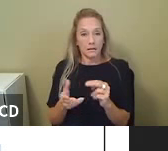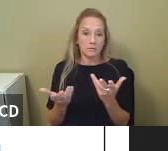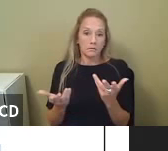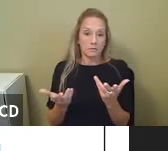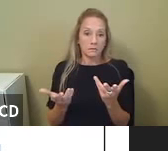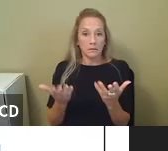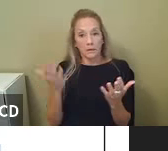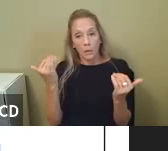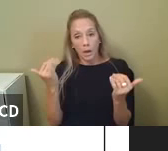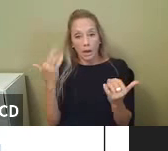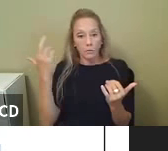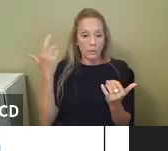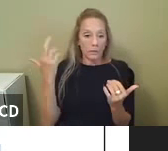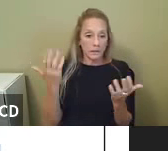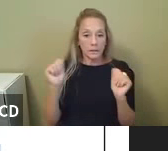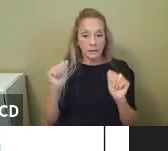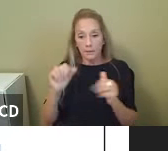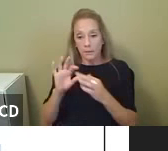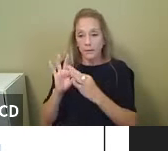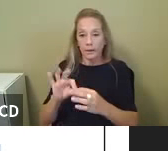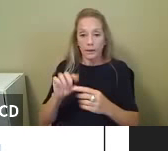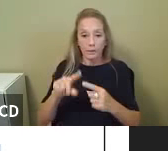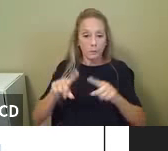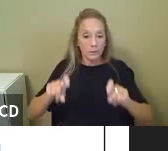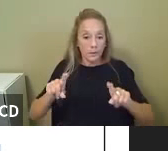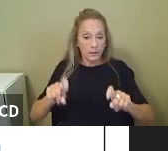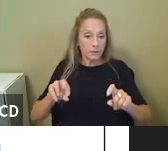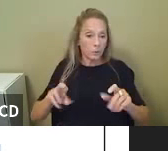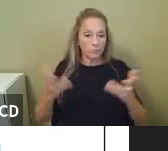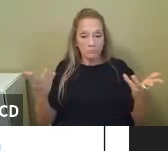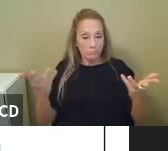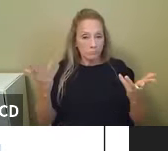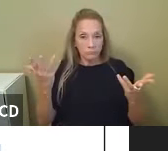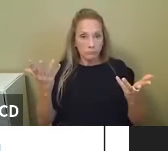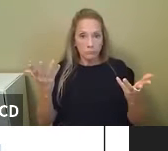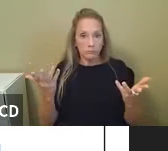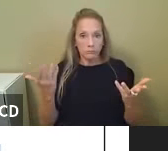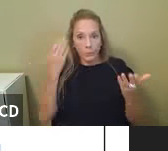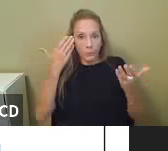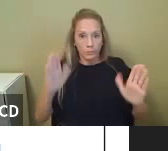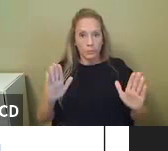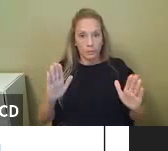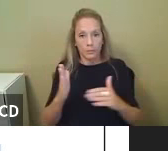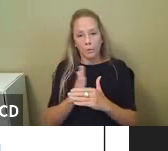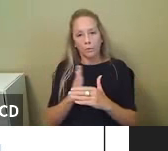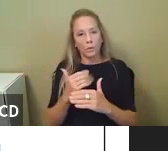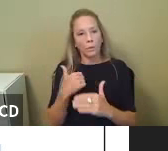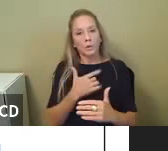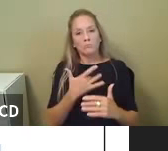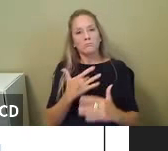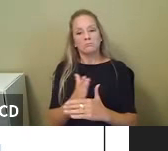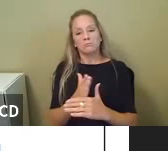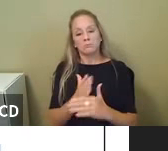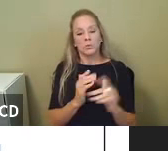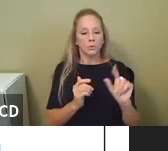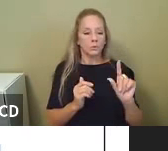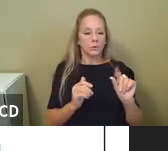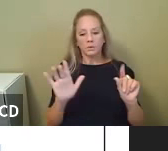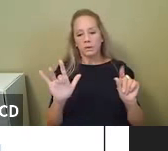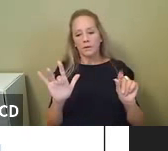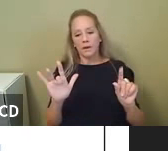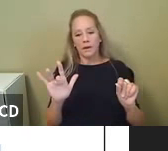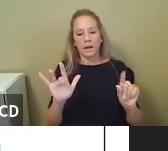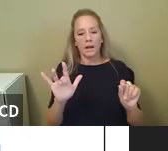some extent to testing, we've been in that kind of between 20 to 25 or greater